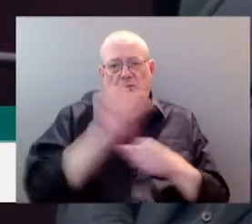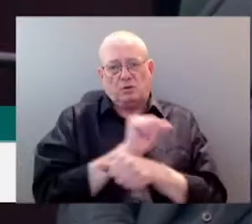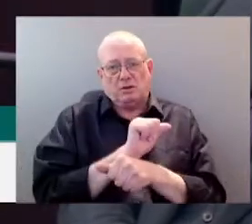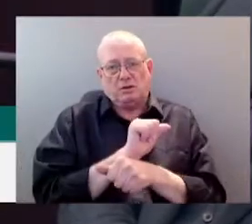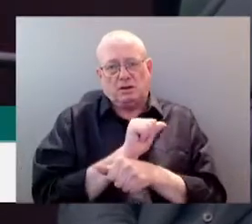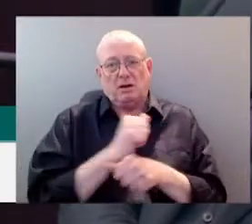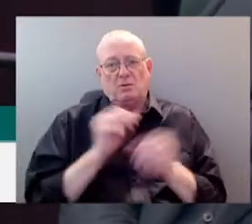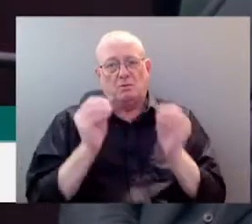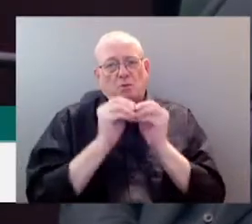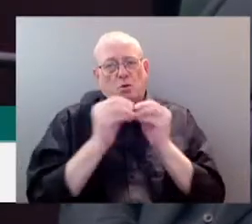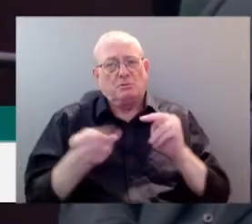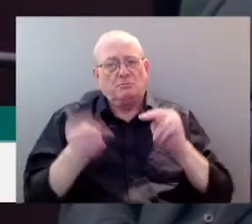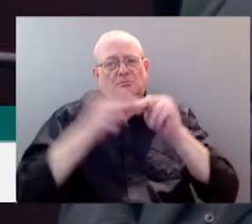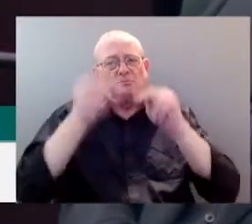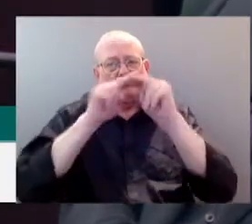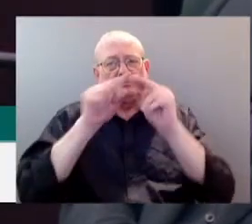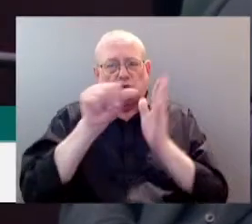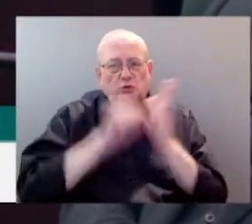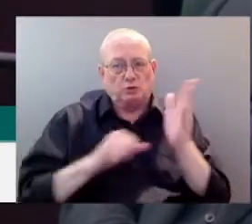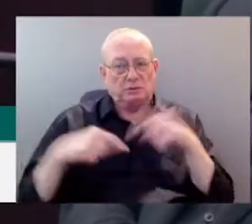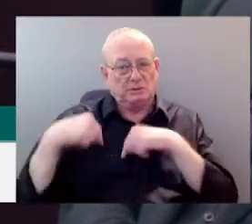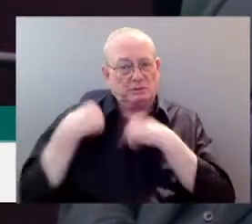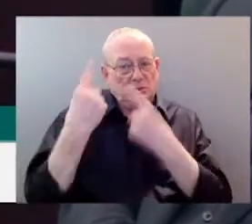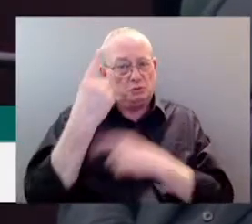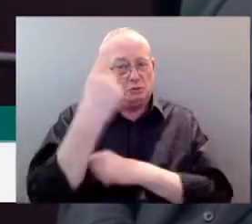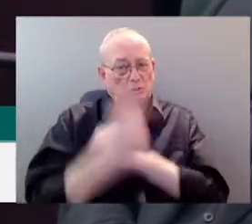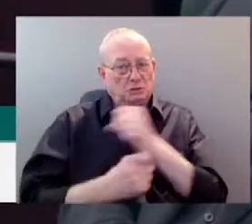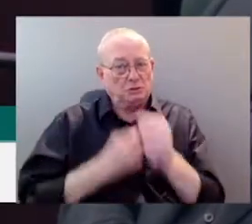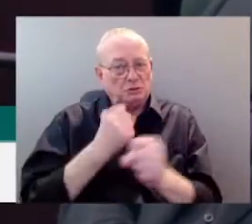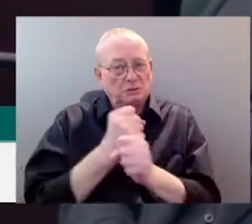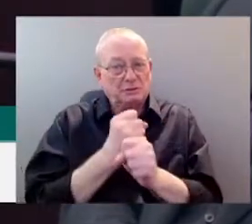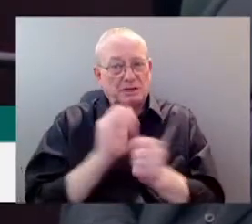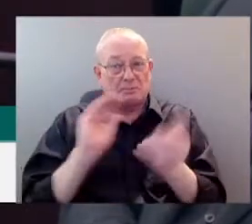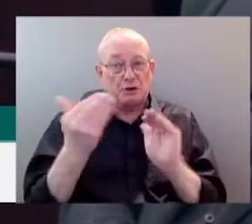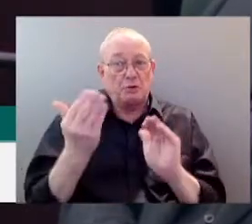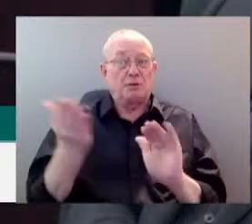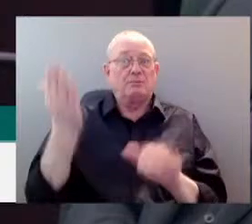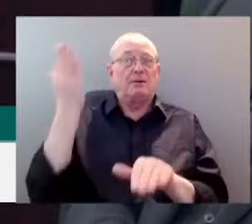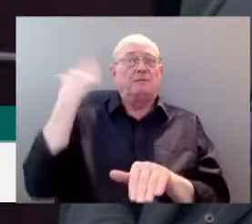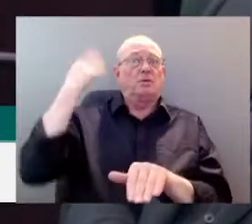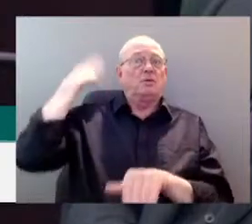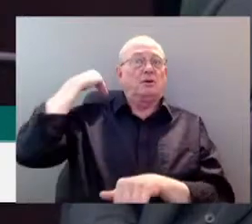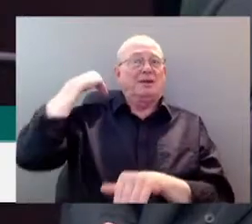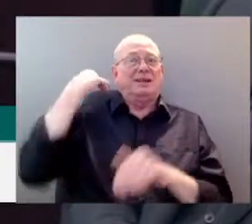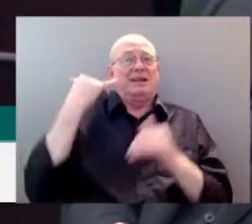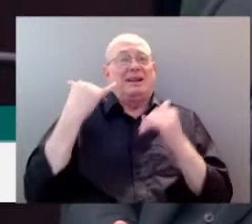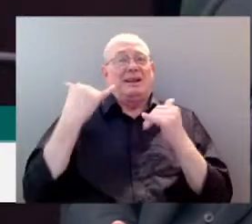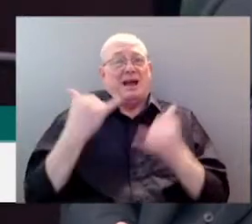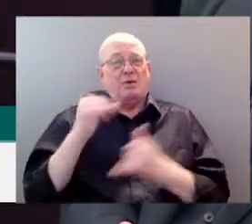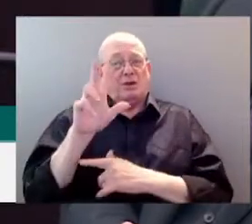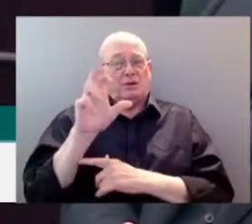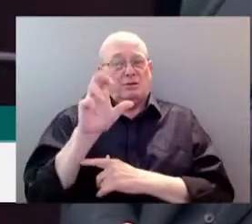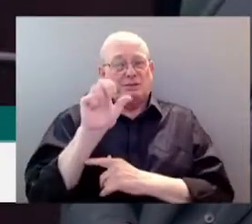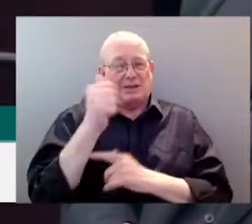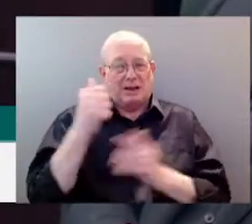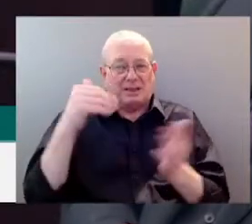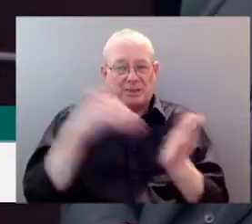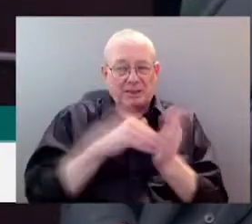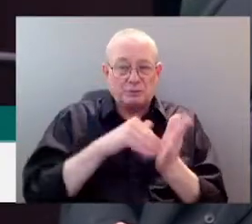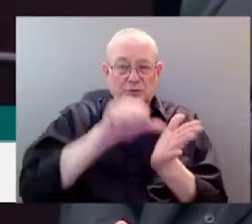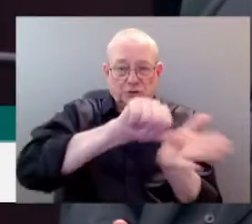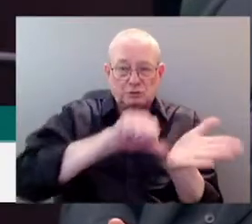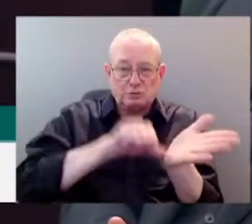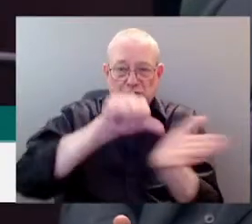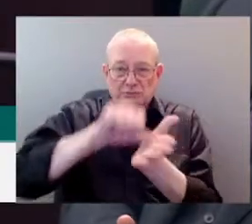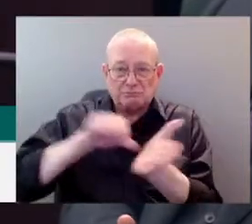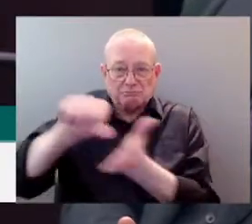in the last year than has been completed we we are now at almost 310,000 surgeries being completed in Alberta